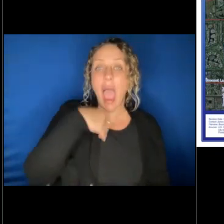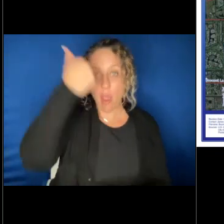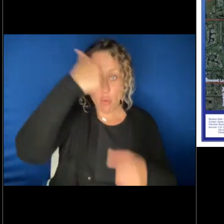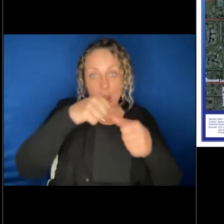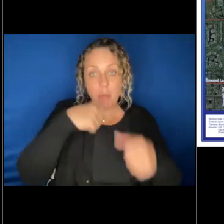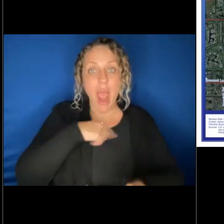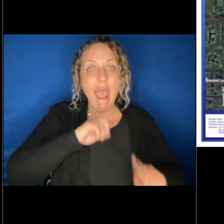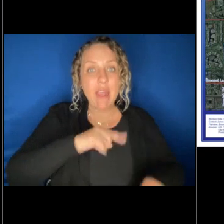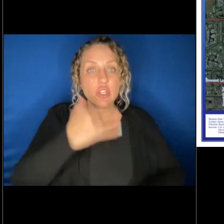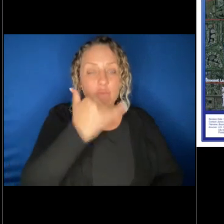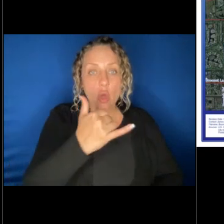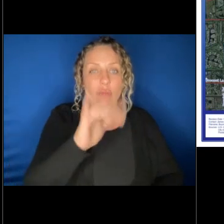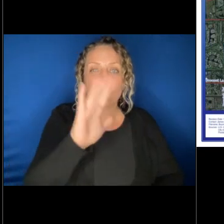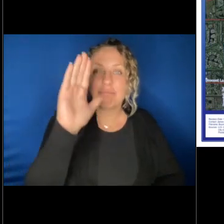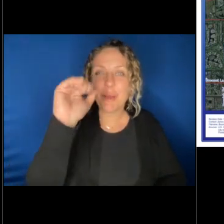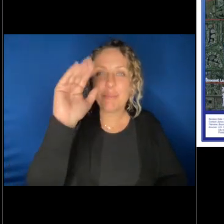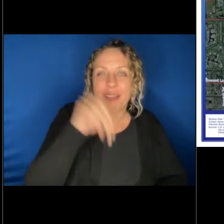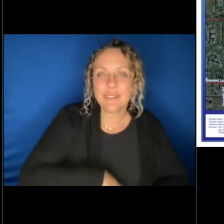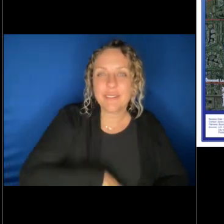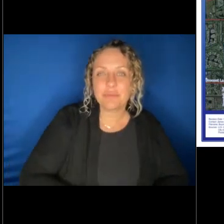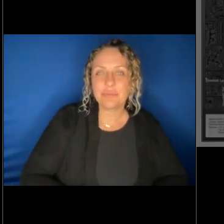phone. Bye-bye.